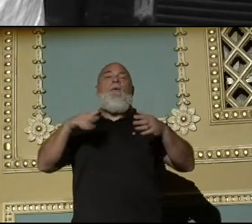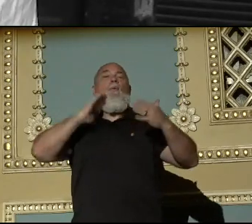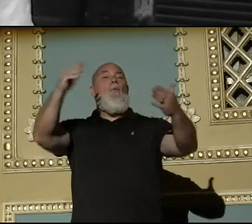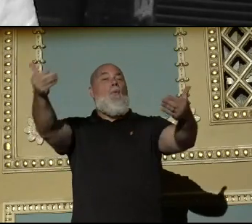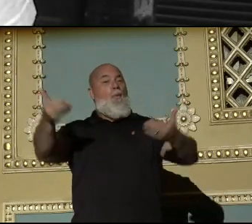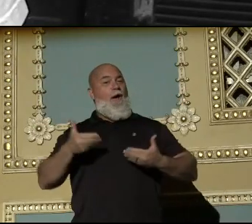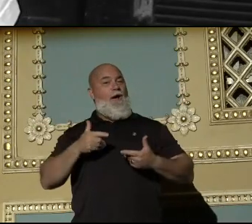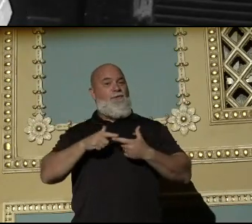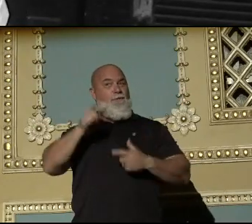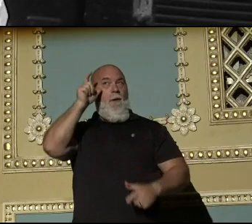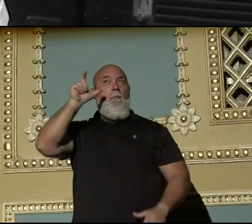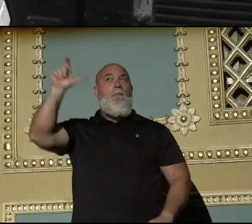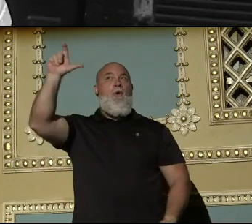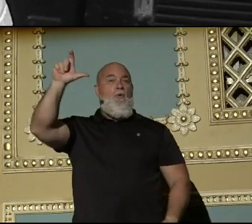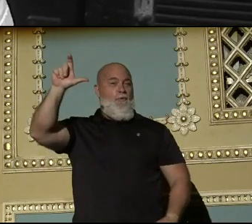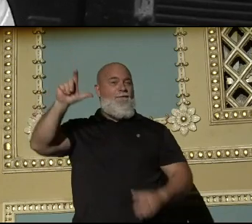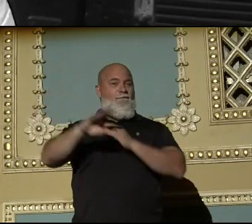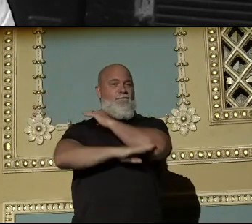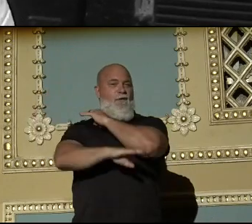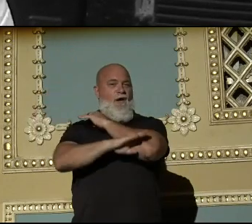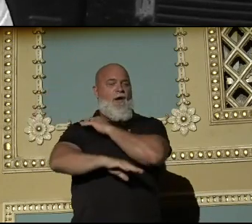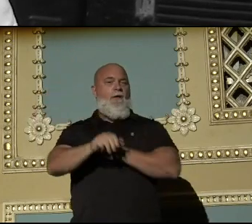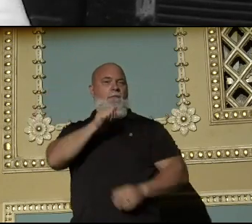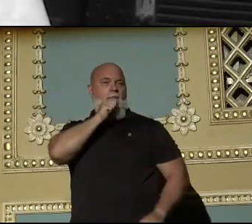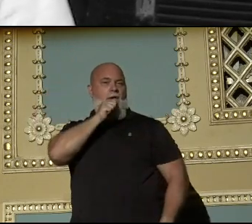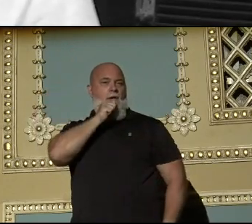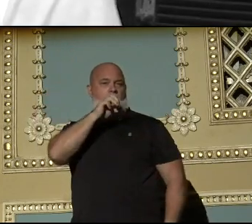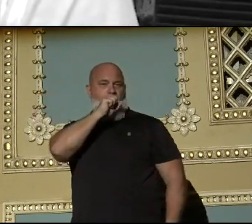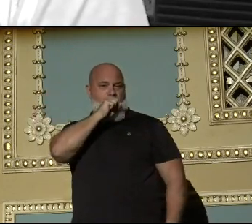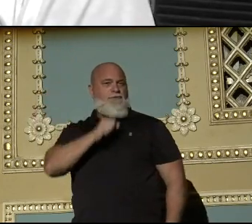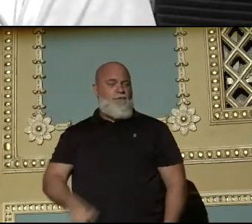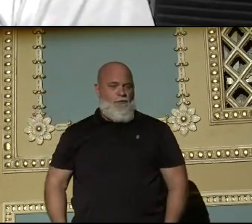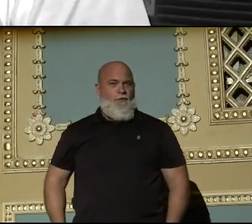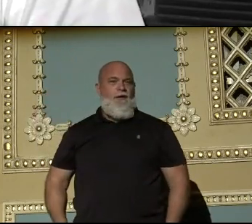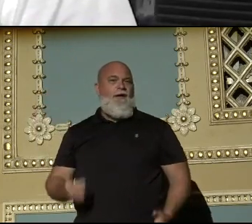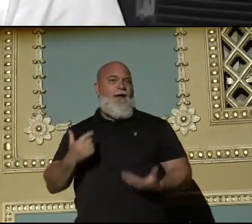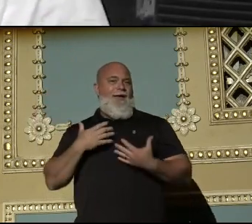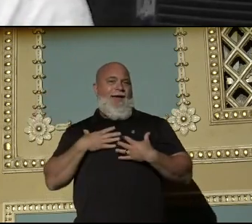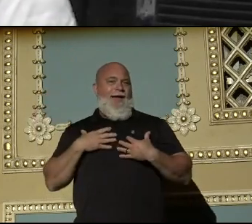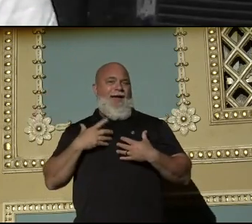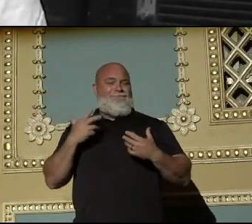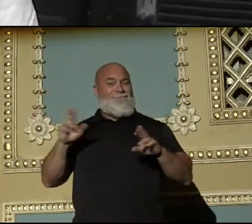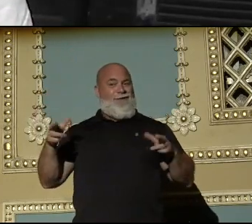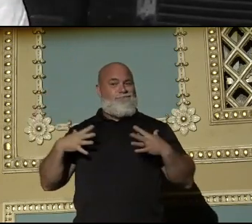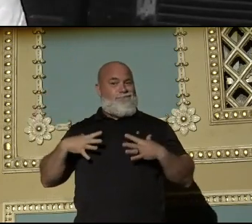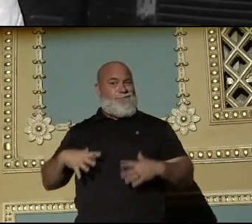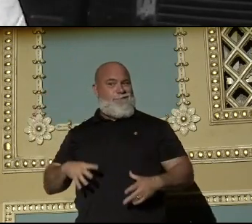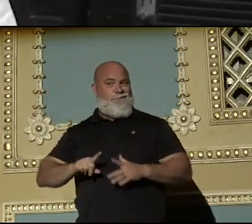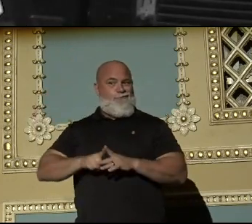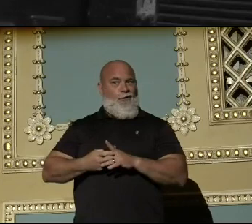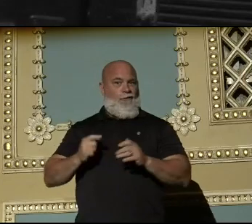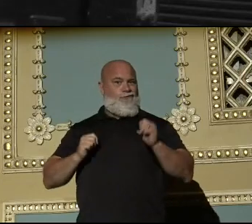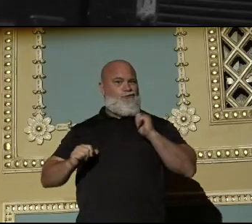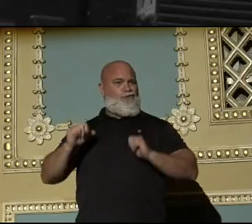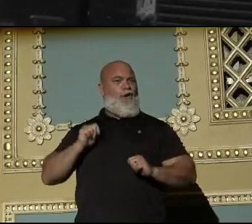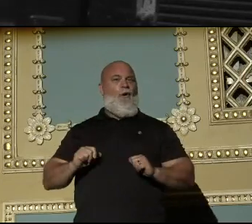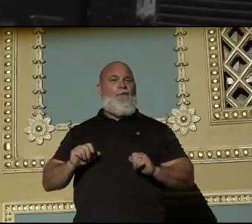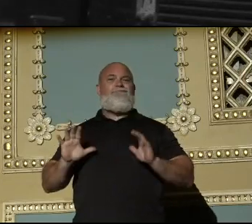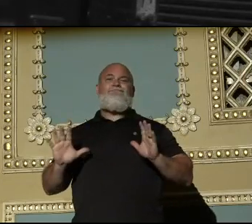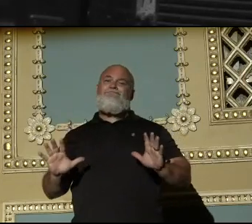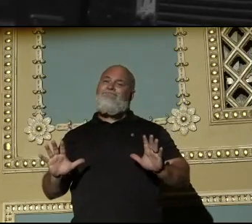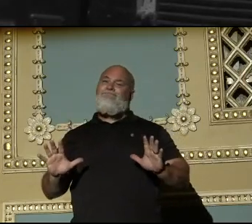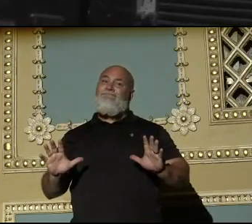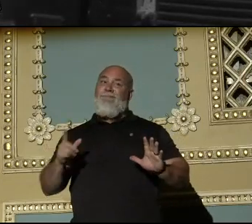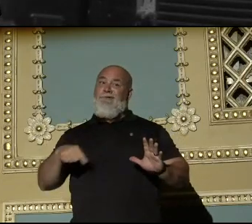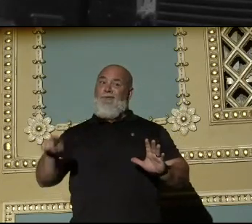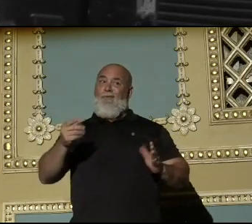Moon, Paramount Confidential. I was just about to get dressed and start the show, but as long as you're all